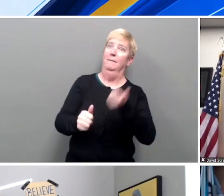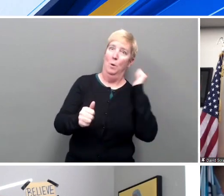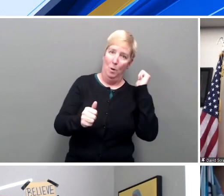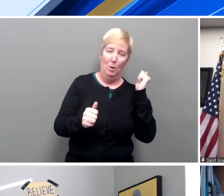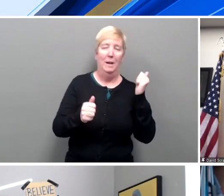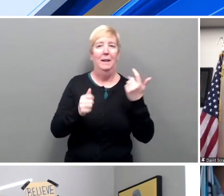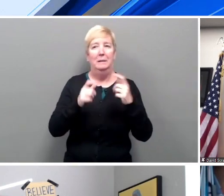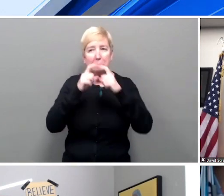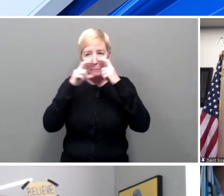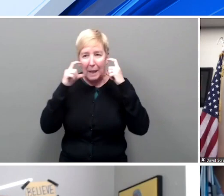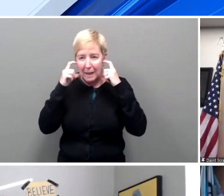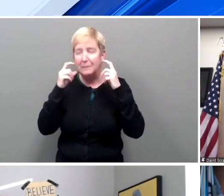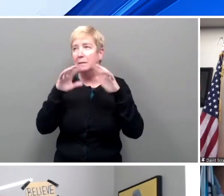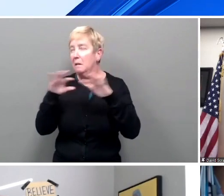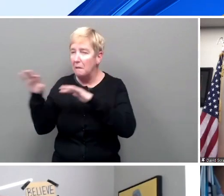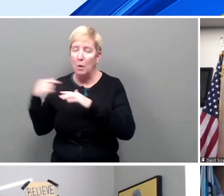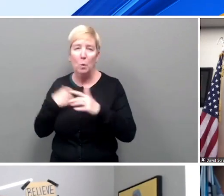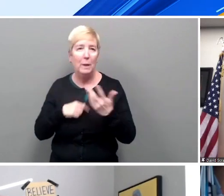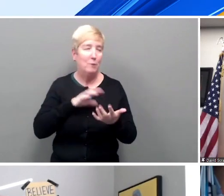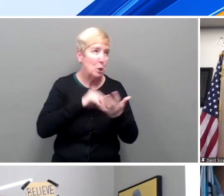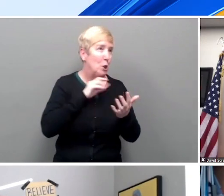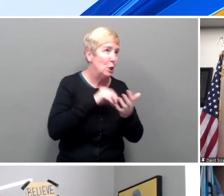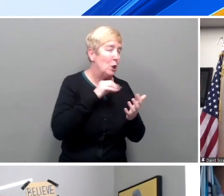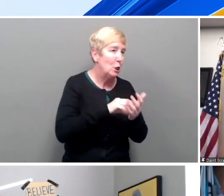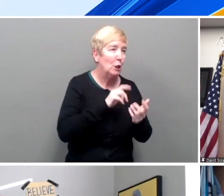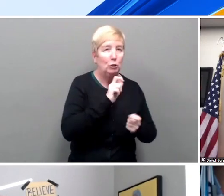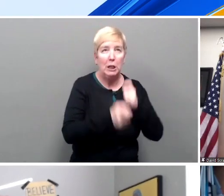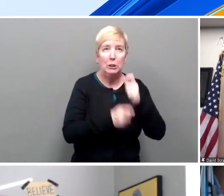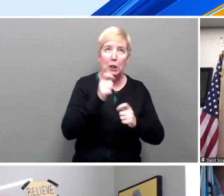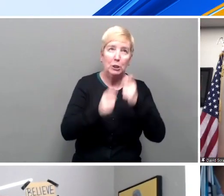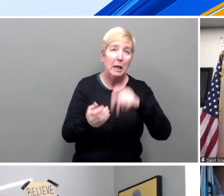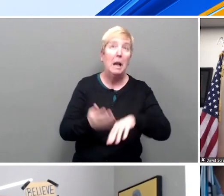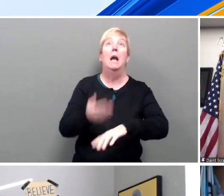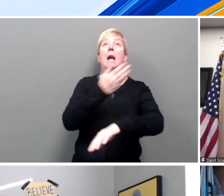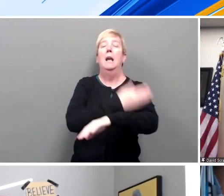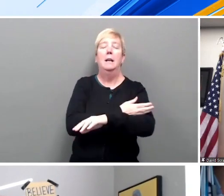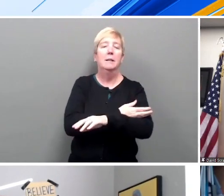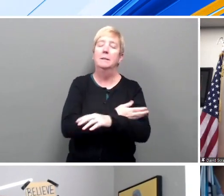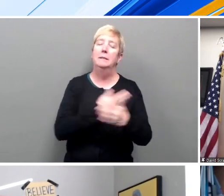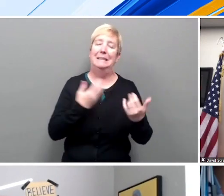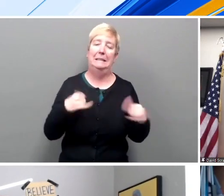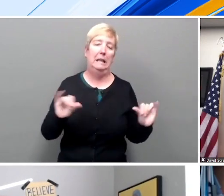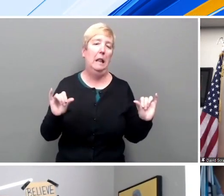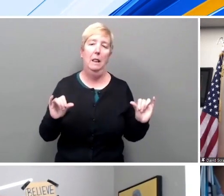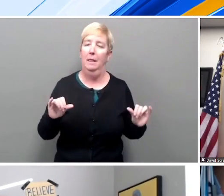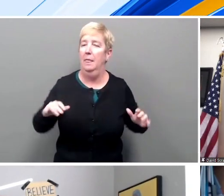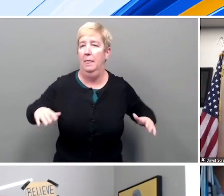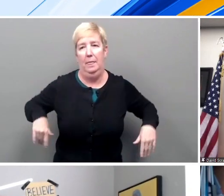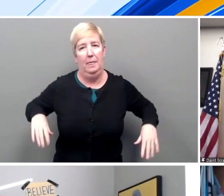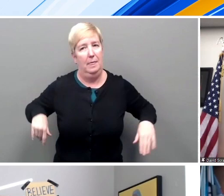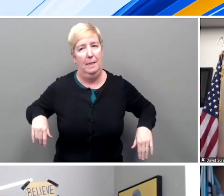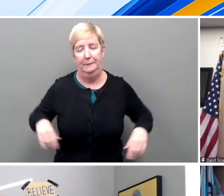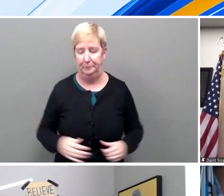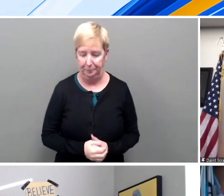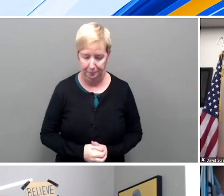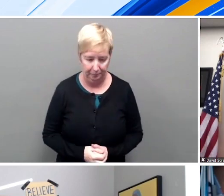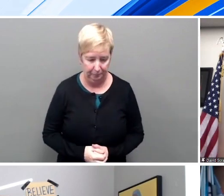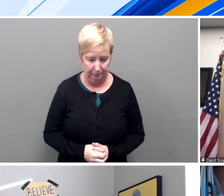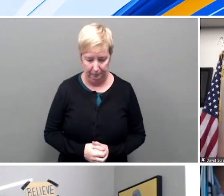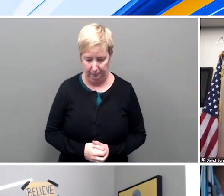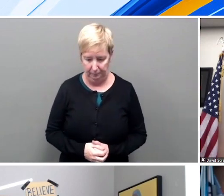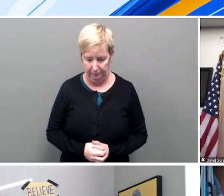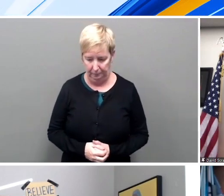infected. We've come so far, but we're still not there. And I would say the